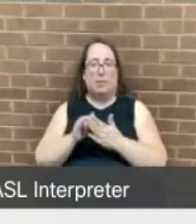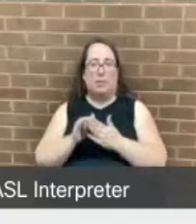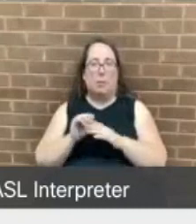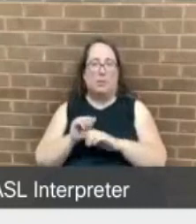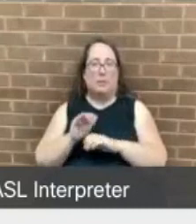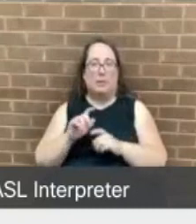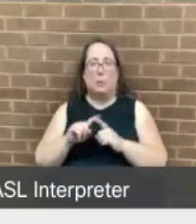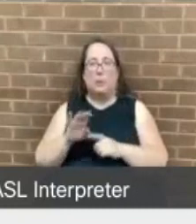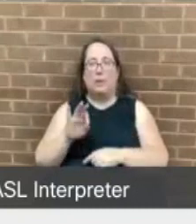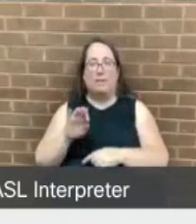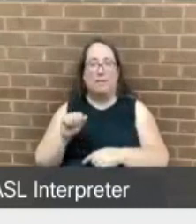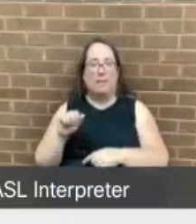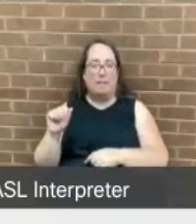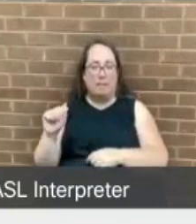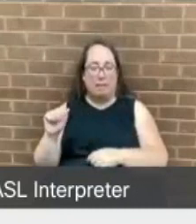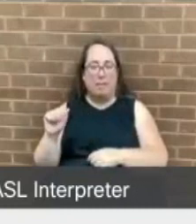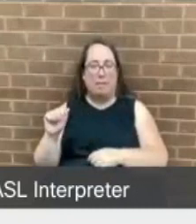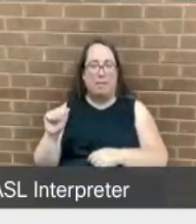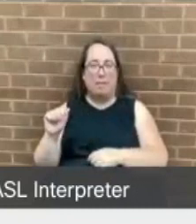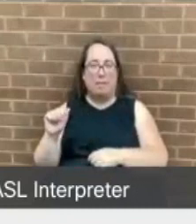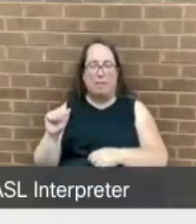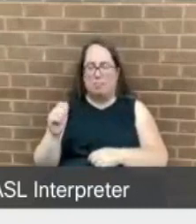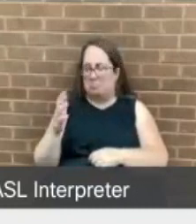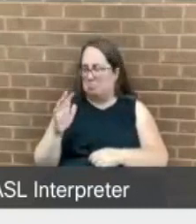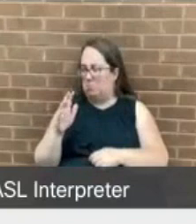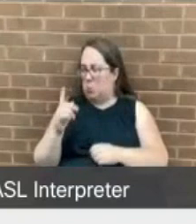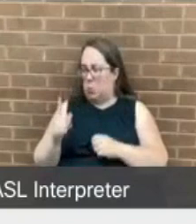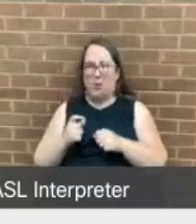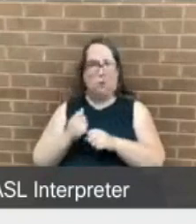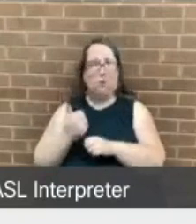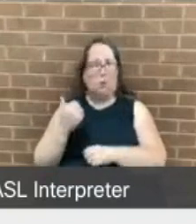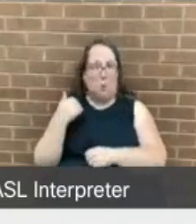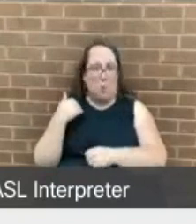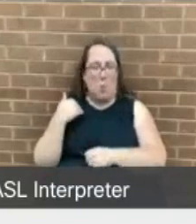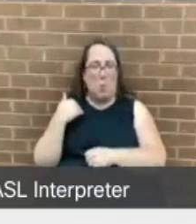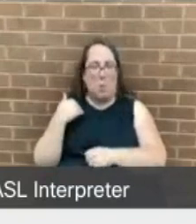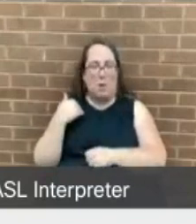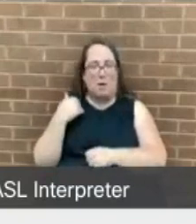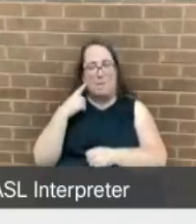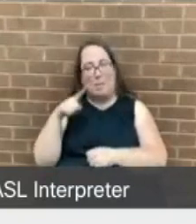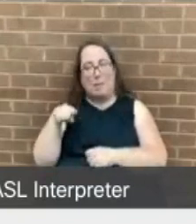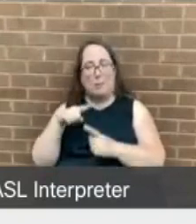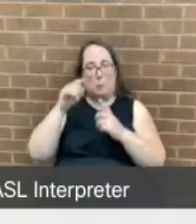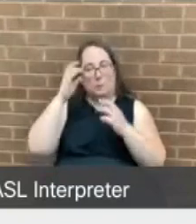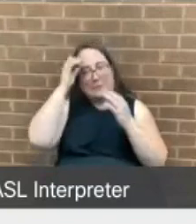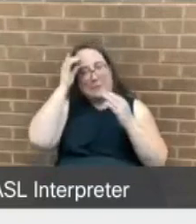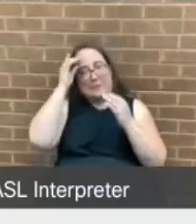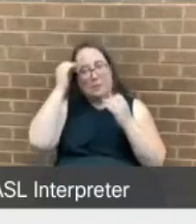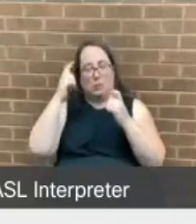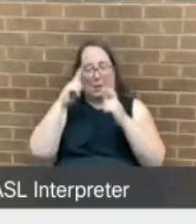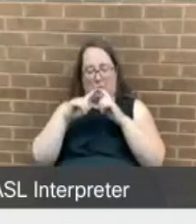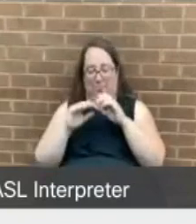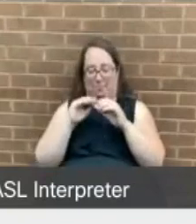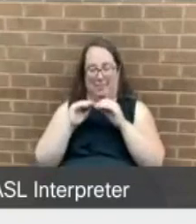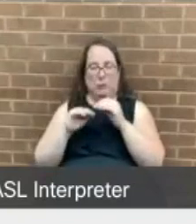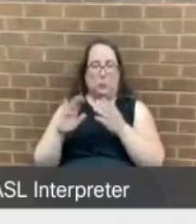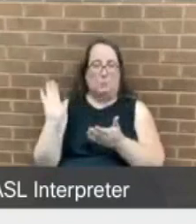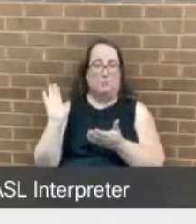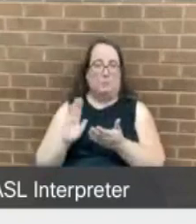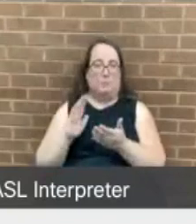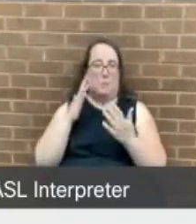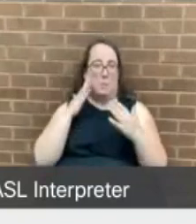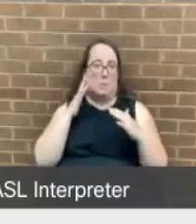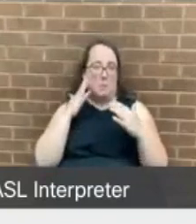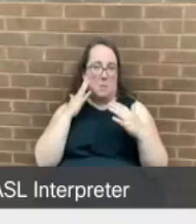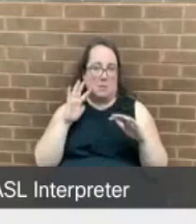the FAA nearly a year ago for consideration to try to correct or mitigate the impact